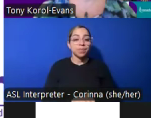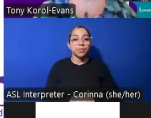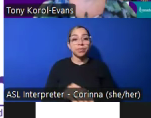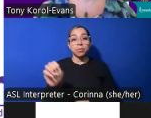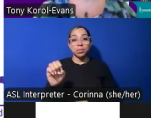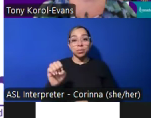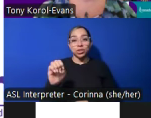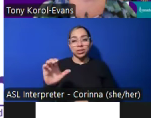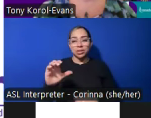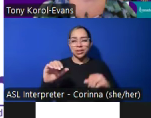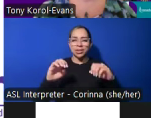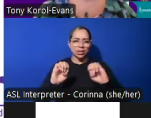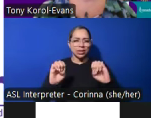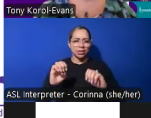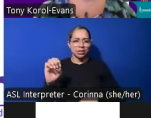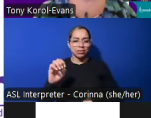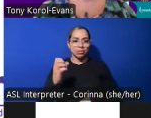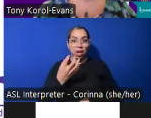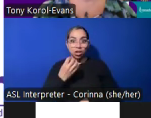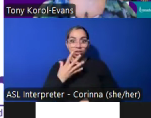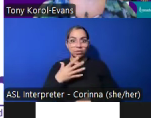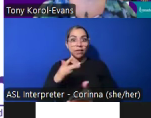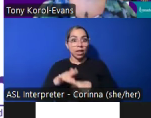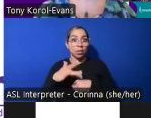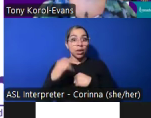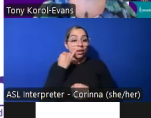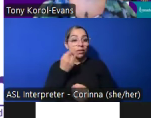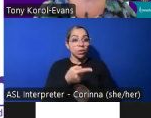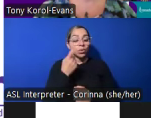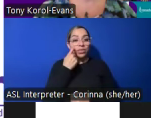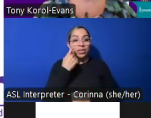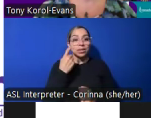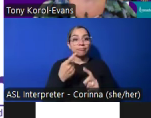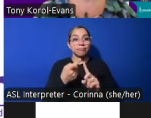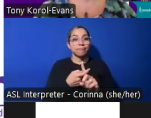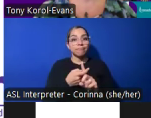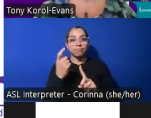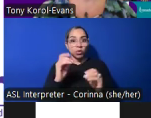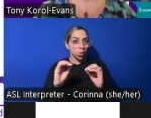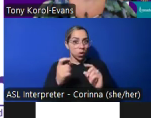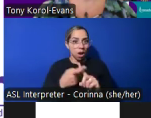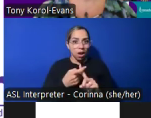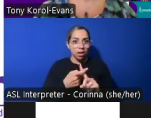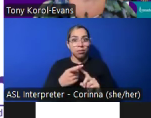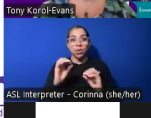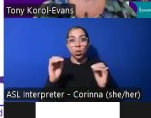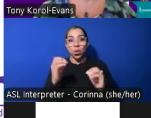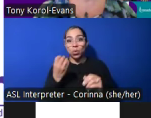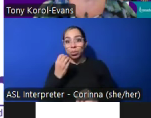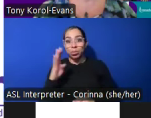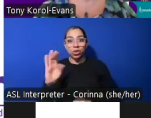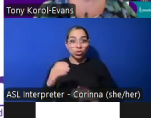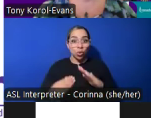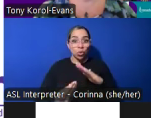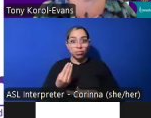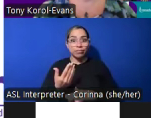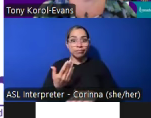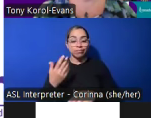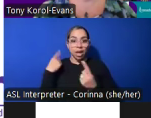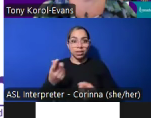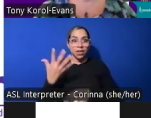available if you had unprotected sex without condoms or any form of birth control in the past 5 days, you had a